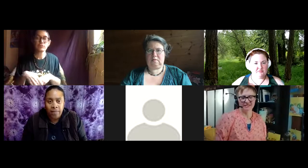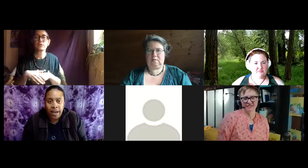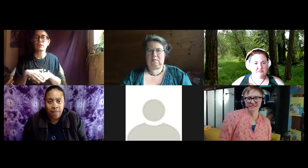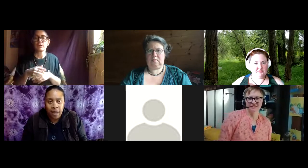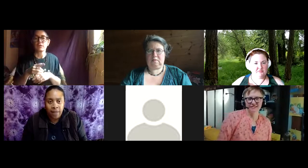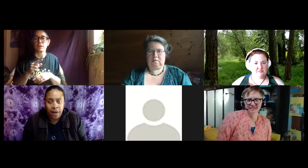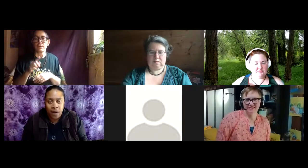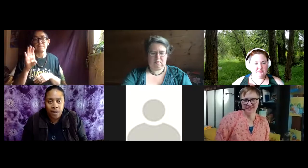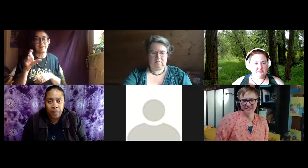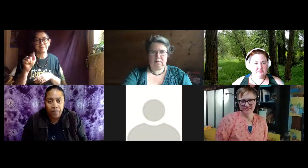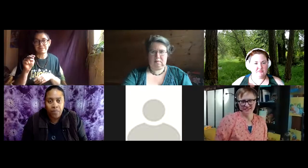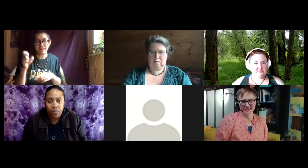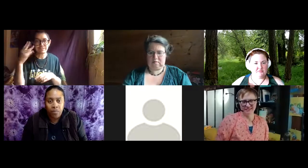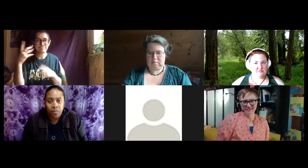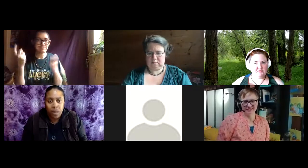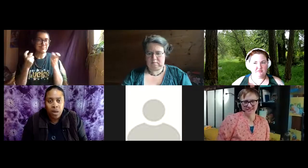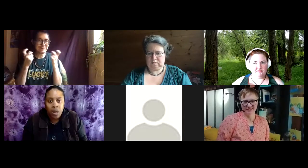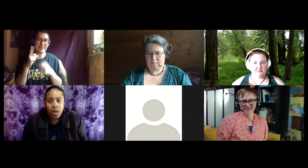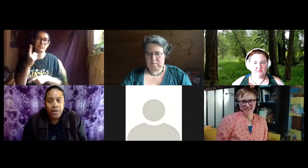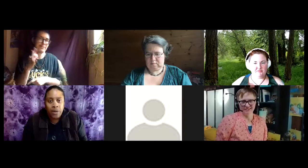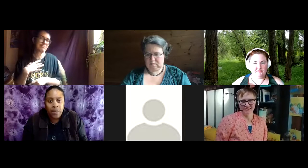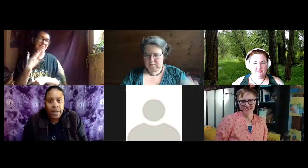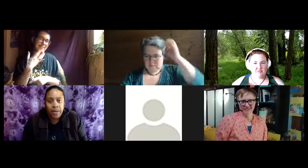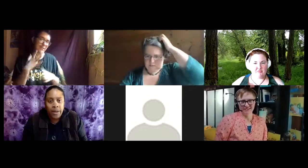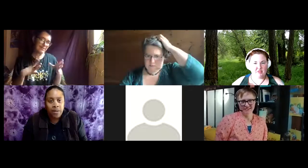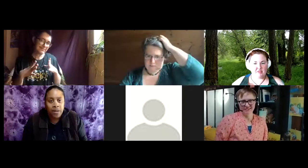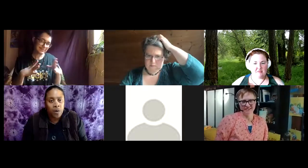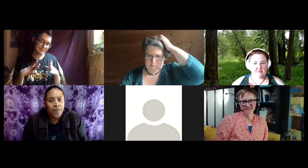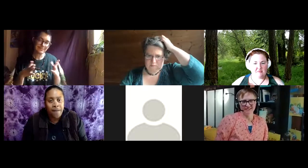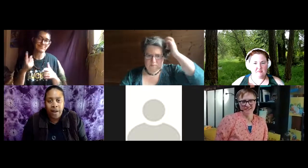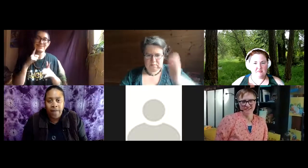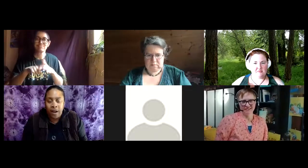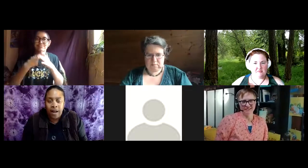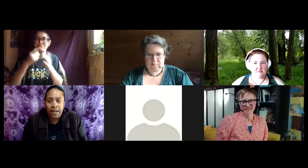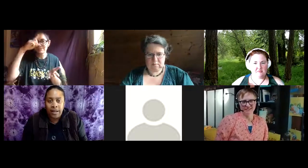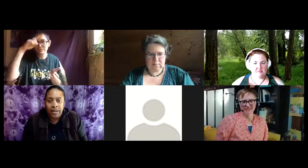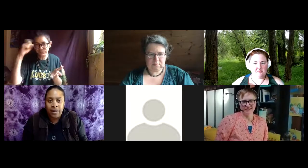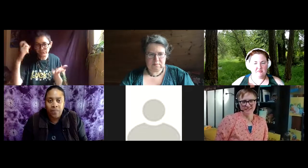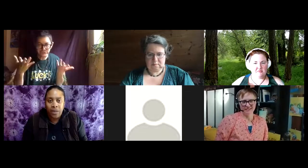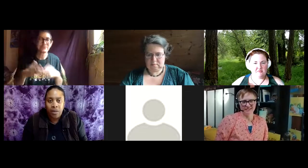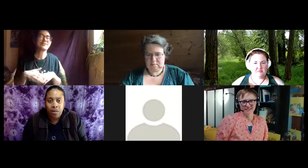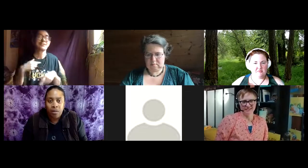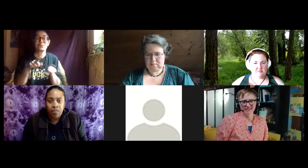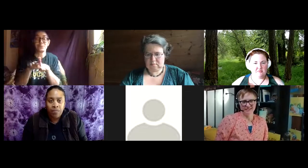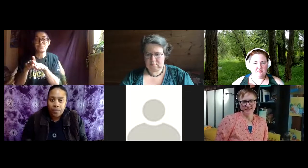and I'm guided by the fairies. And so Beltane is one of my favorite holidays.